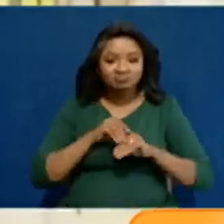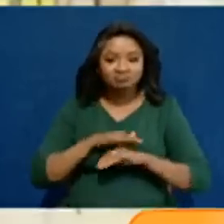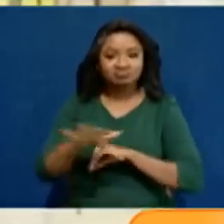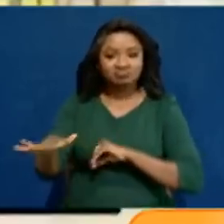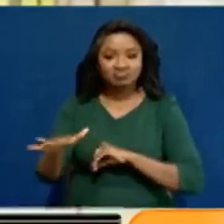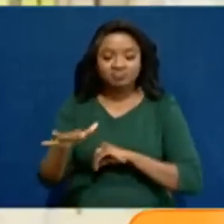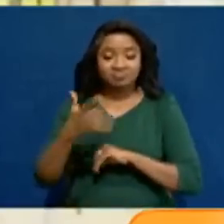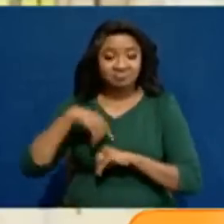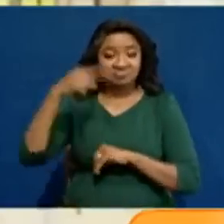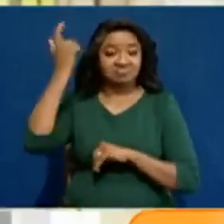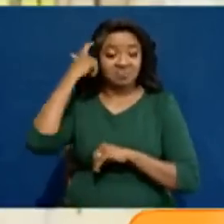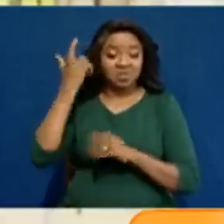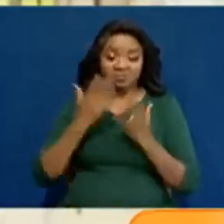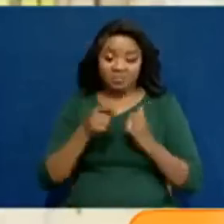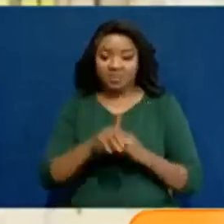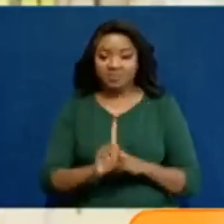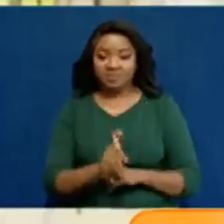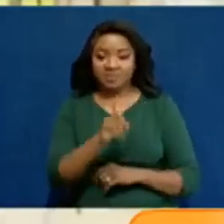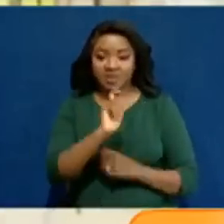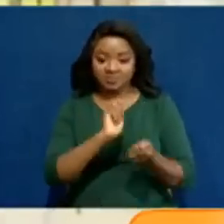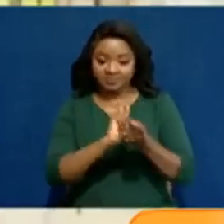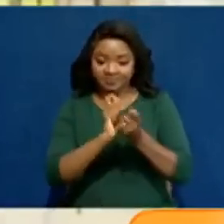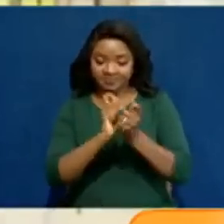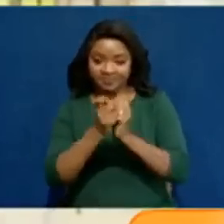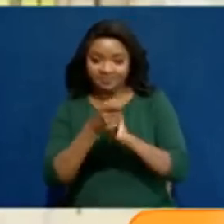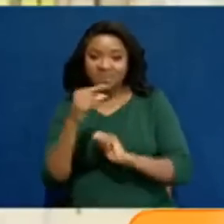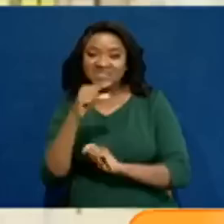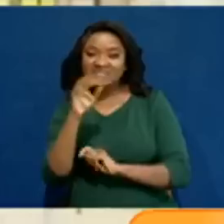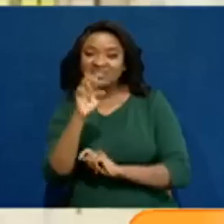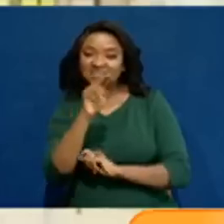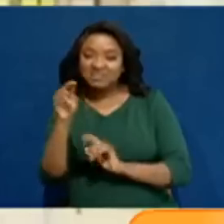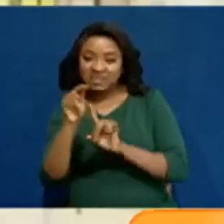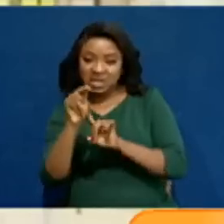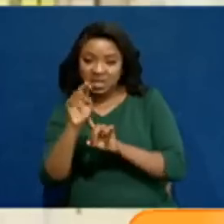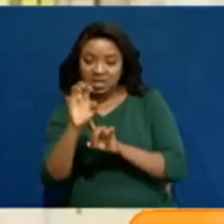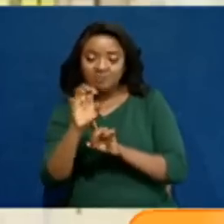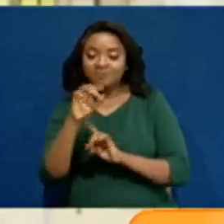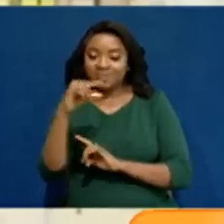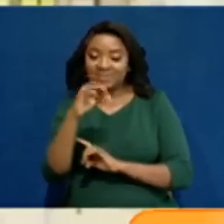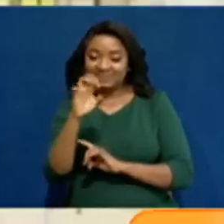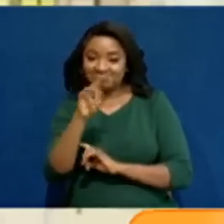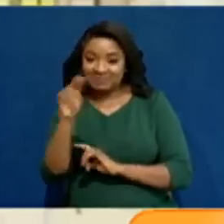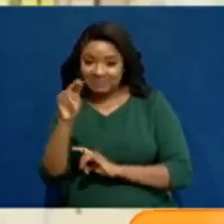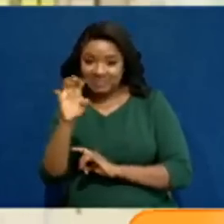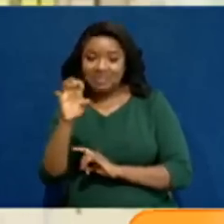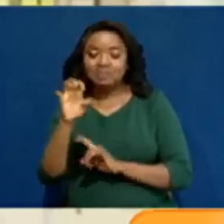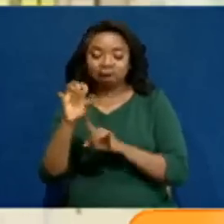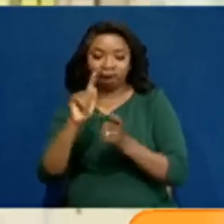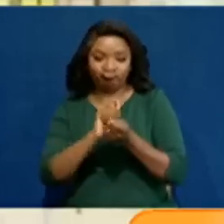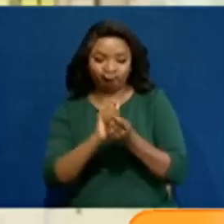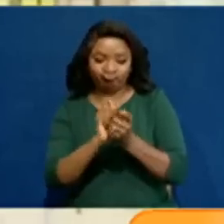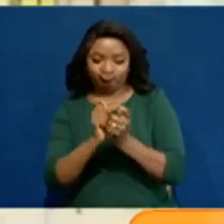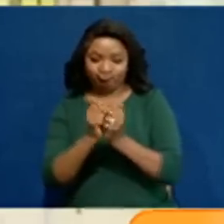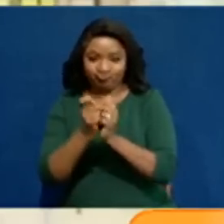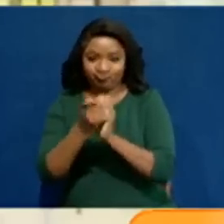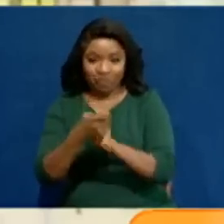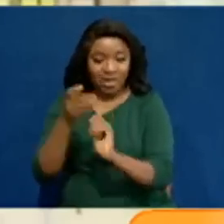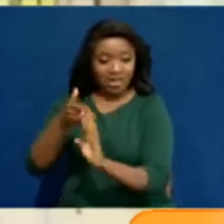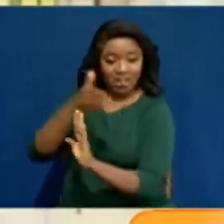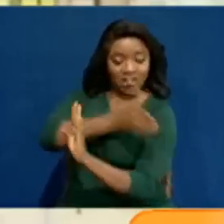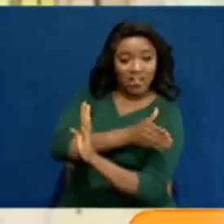is mutating, and we have evidence to show that. So because of the mutations of the virus, it means that it is probably changing the way it is